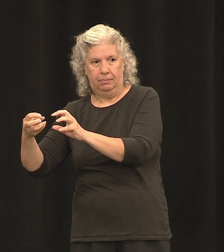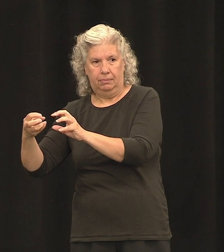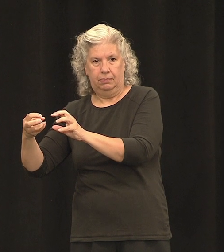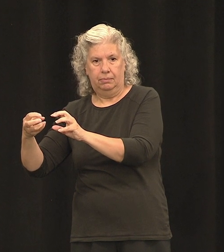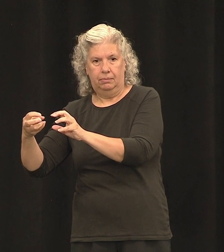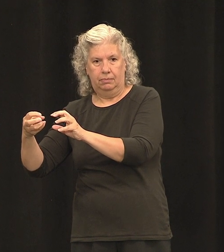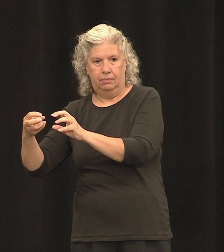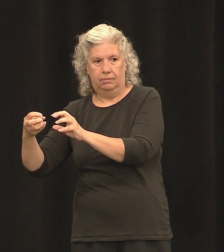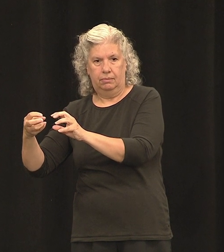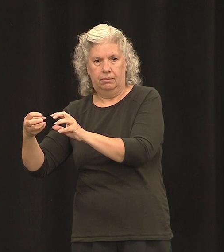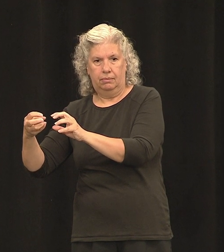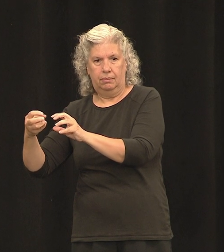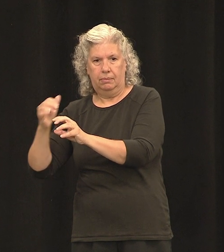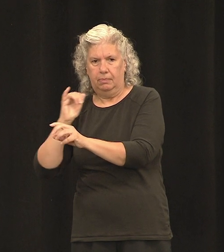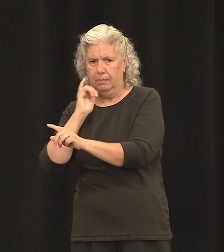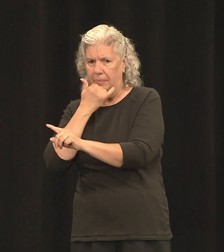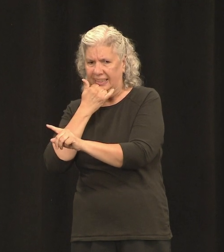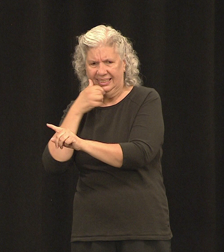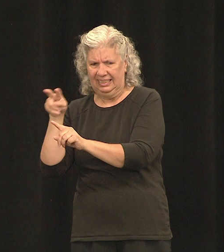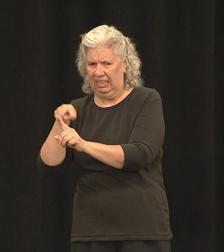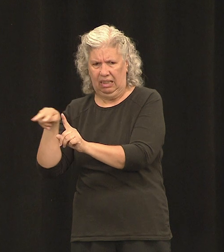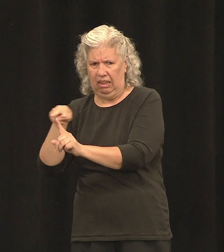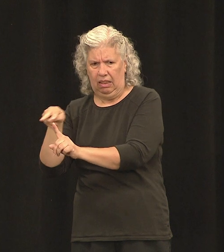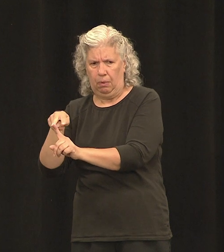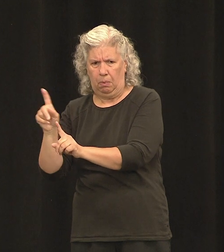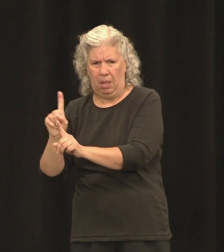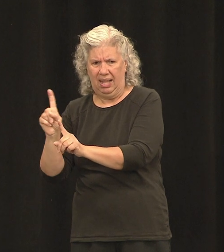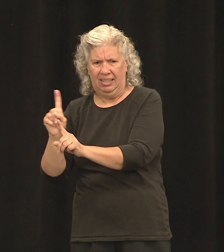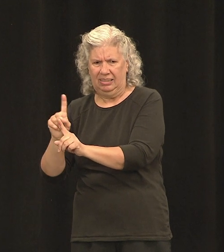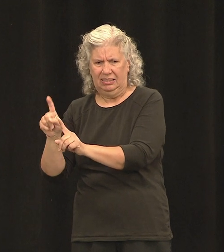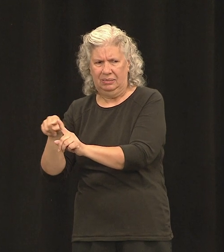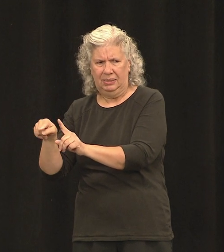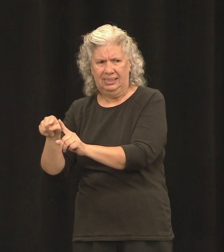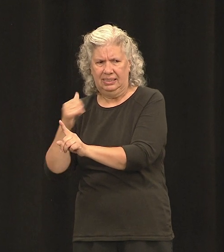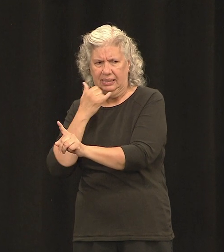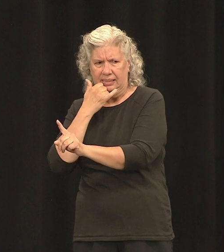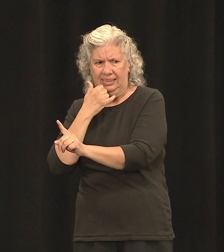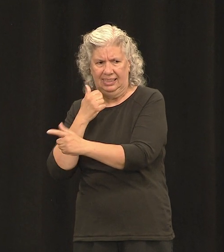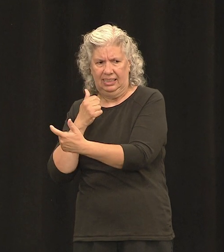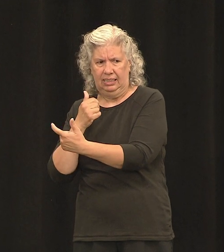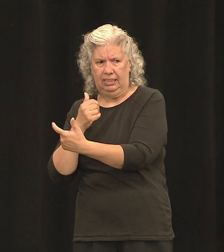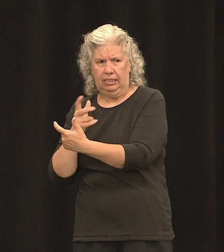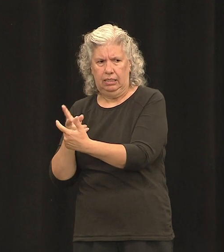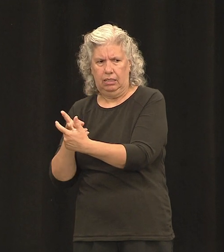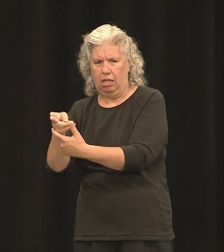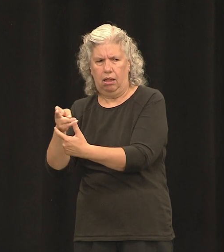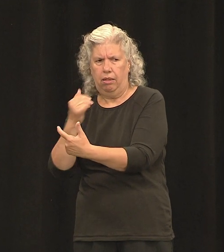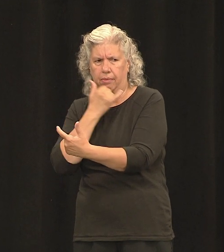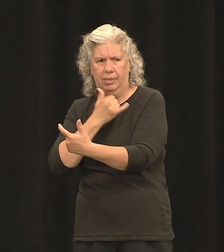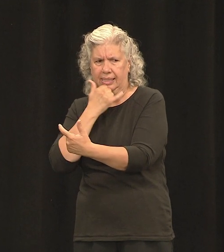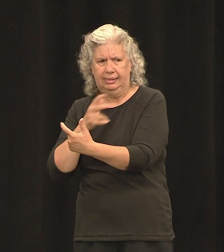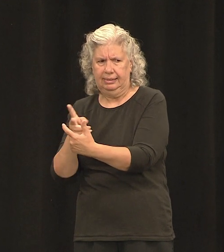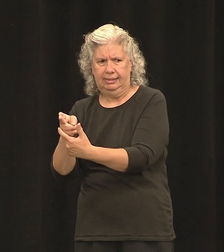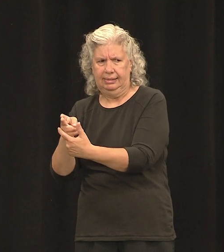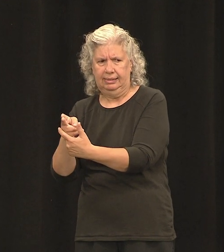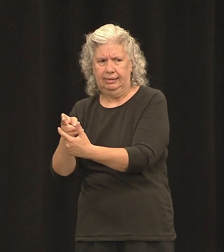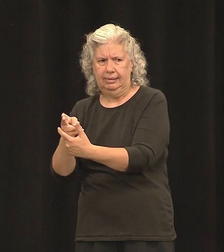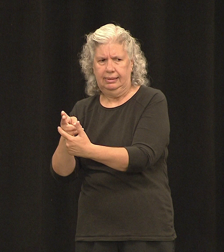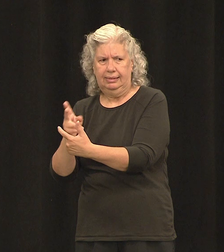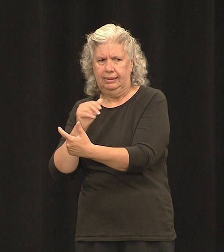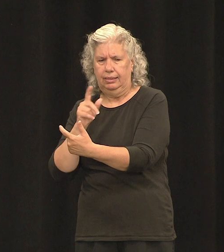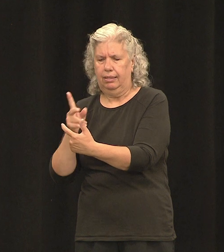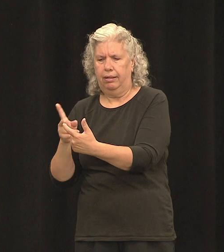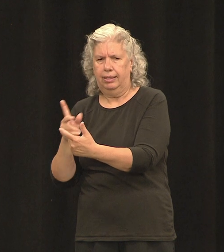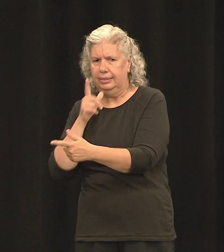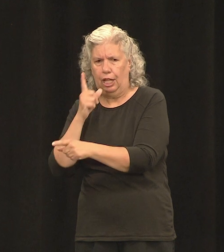mislocalizes those splicing proteins, and the cut happens in the wrong place. And that leads